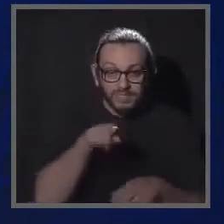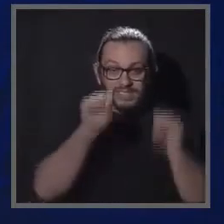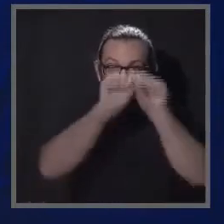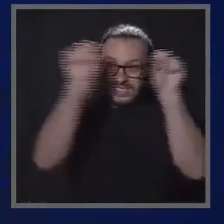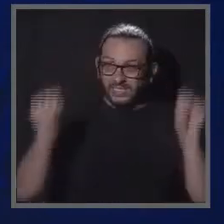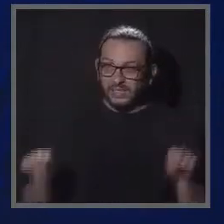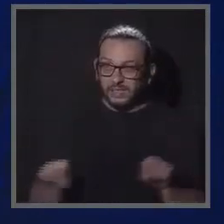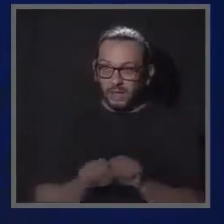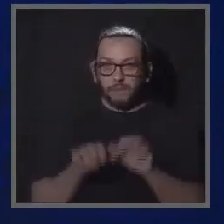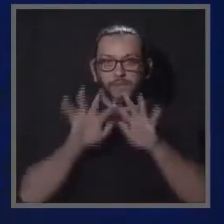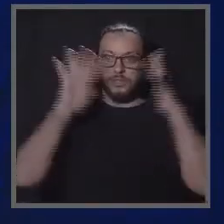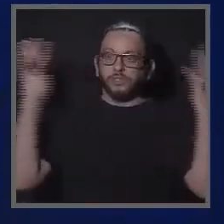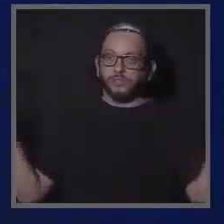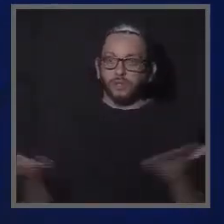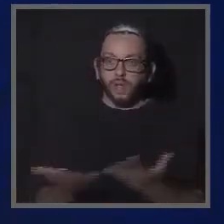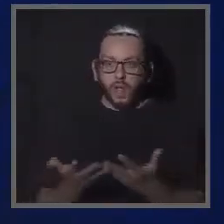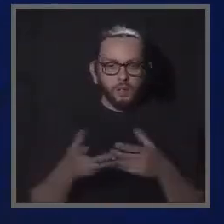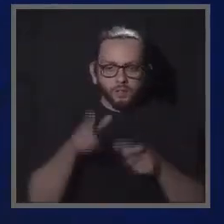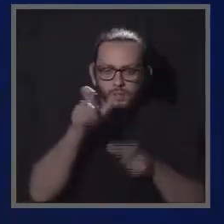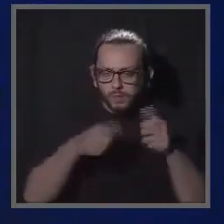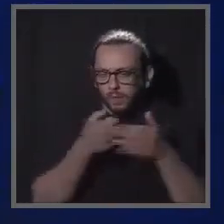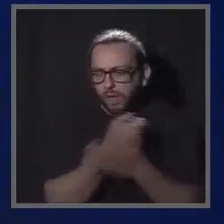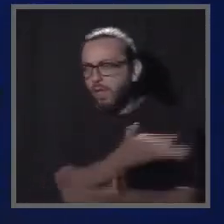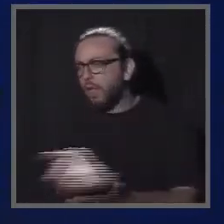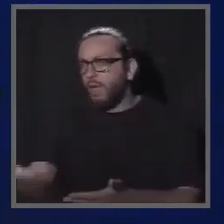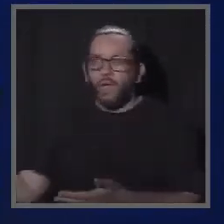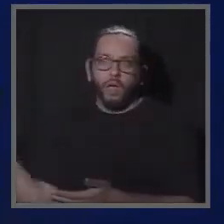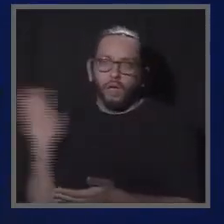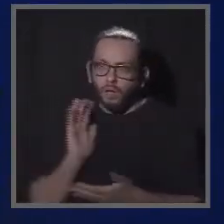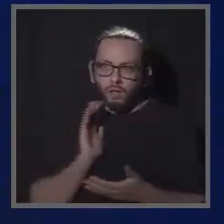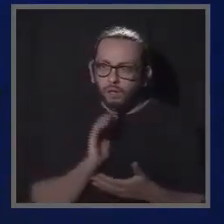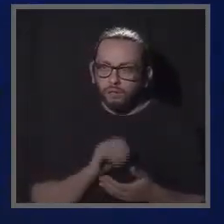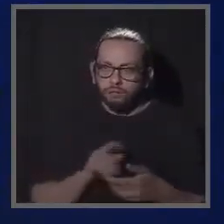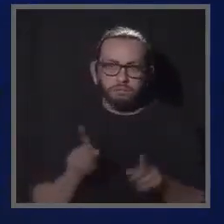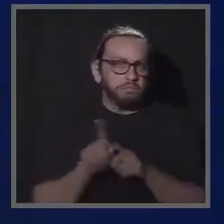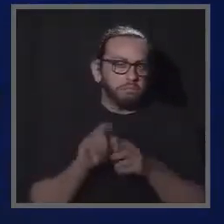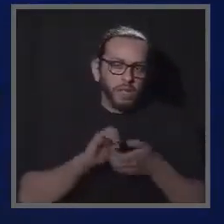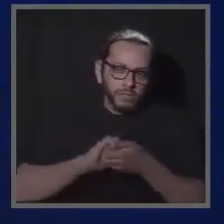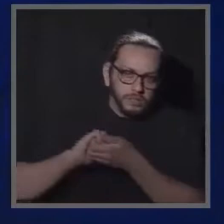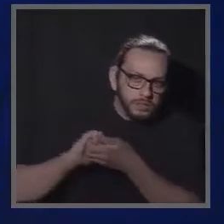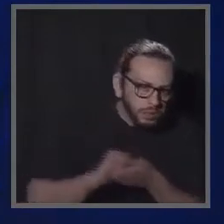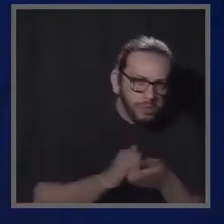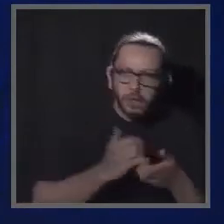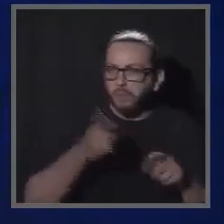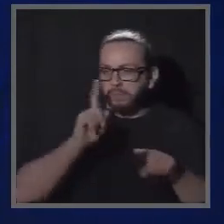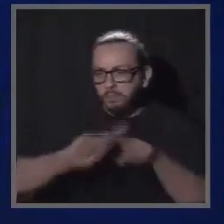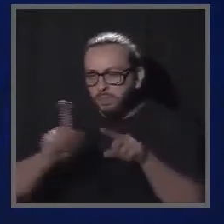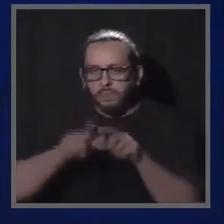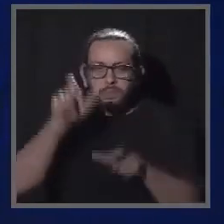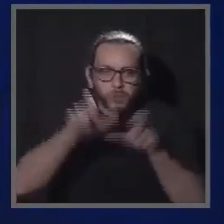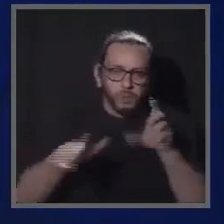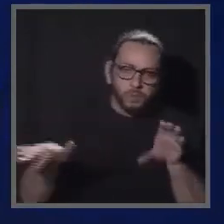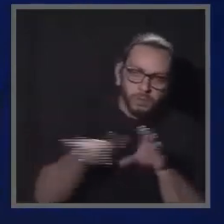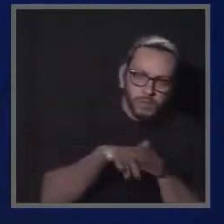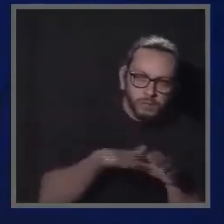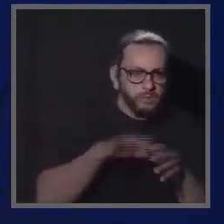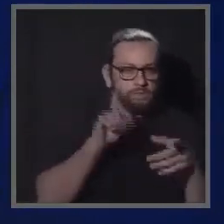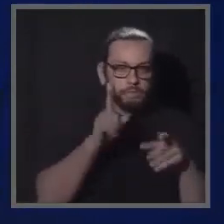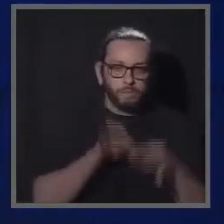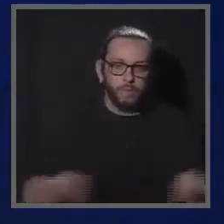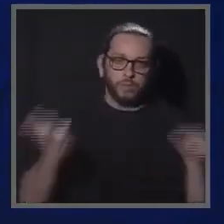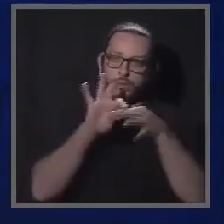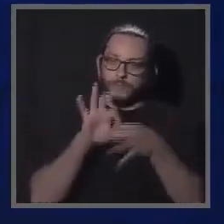every organization participates and collaborates at different levels. We follow the square